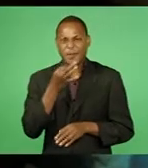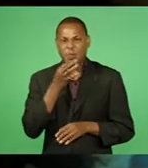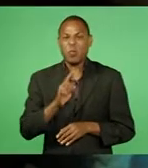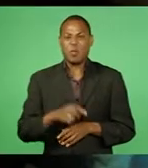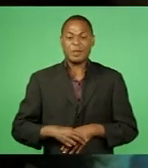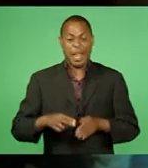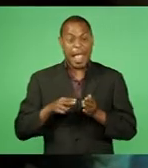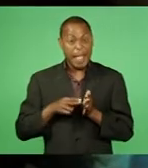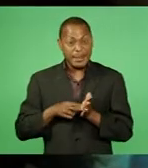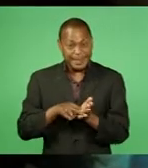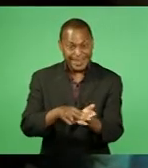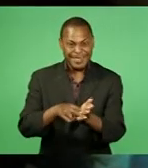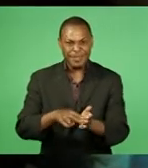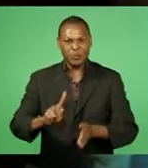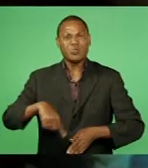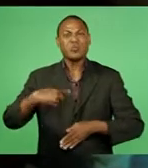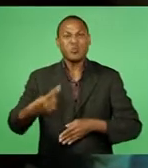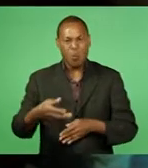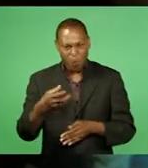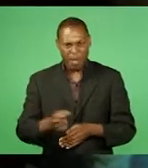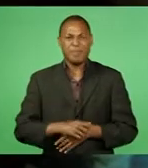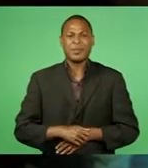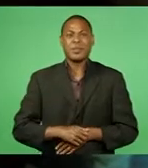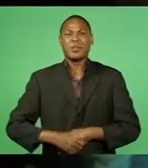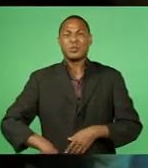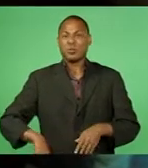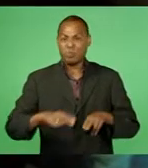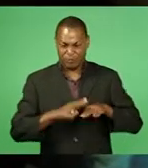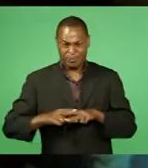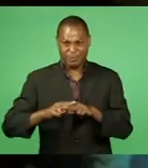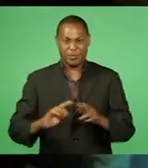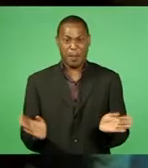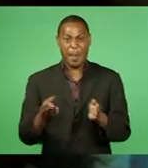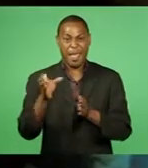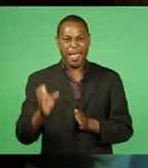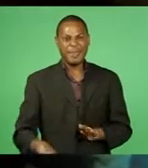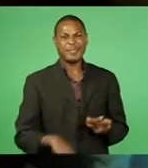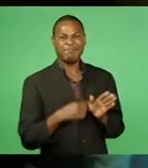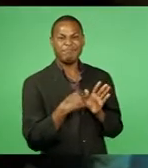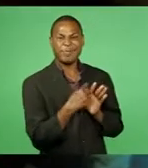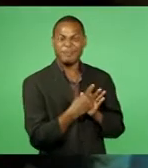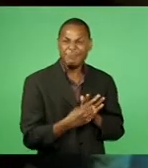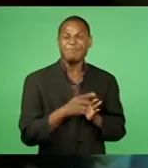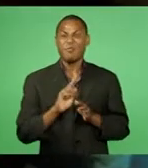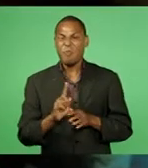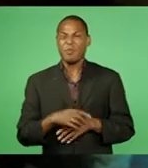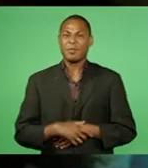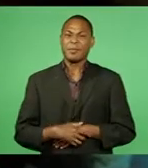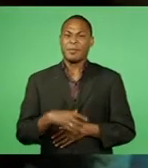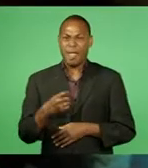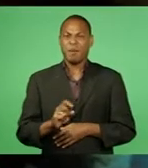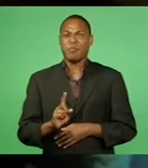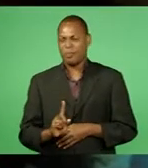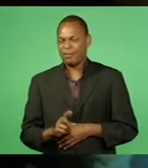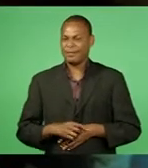Nandi leg tomorrow. Fiji Sevens players Melin Deranalangi and Alessio Nanduba have been instrumental for the side in its pool matches at